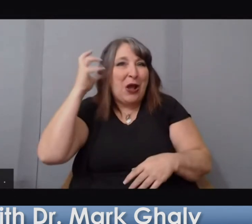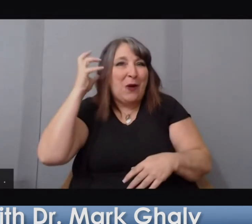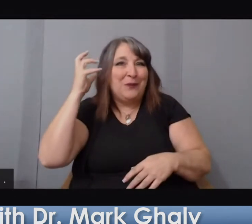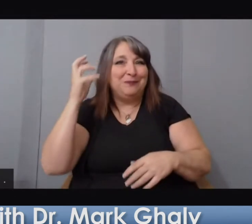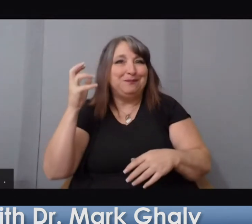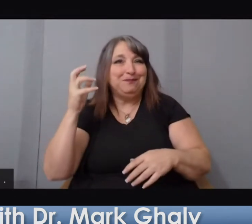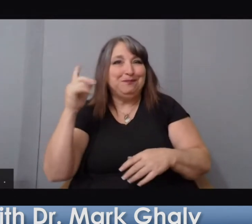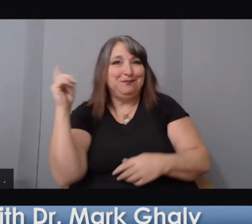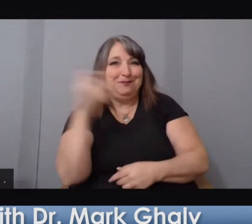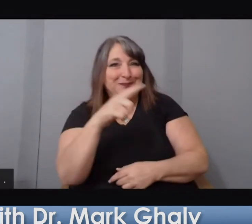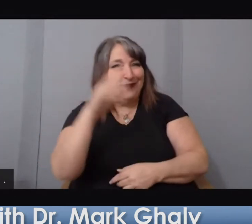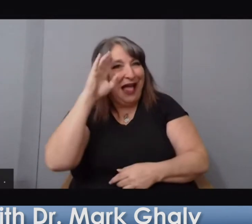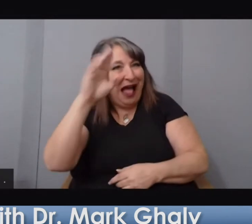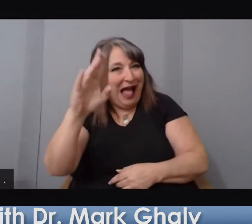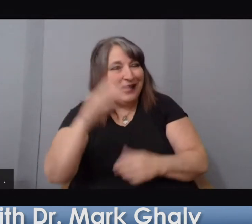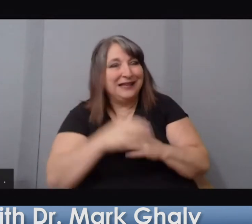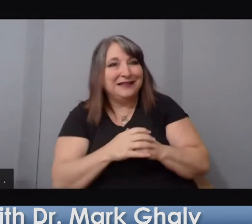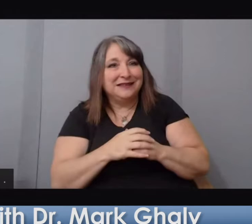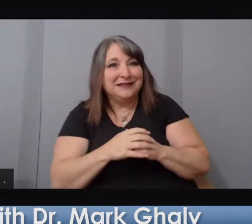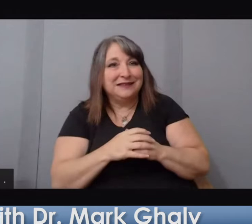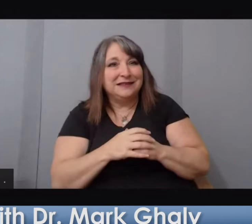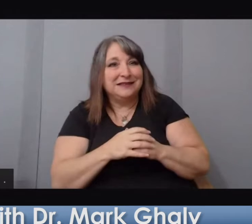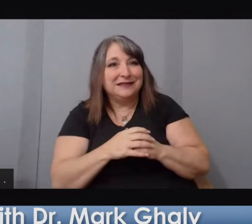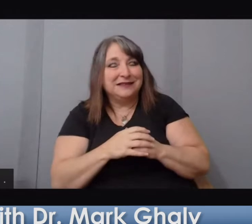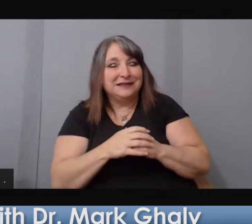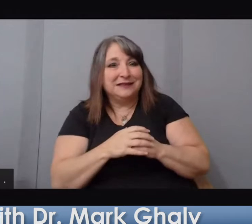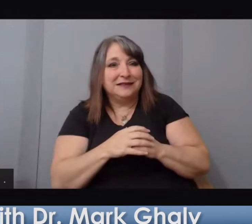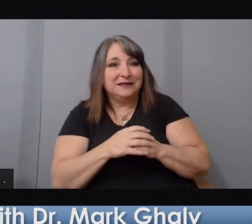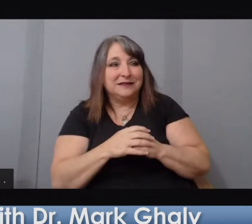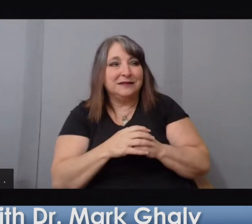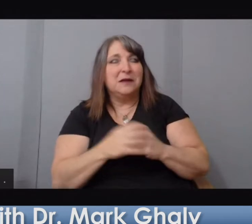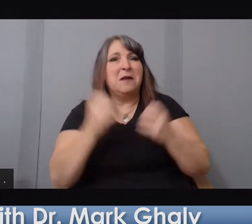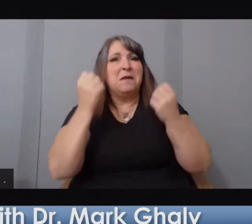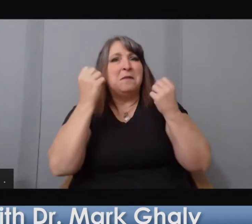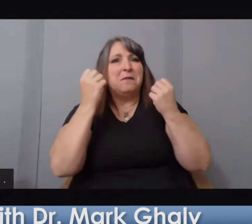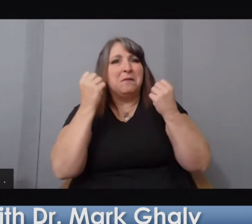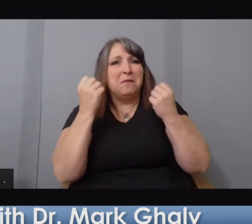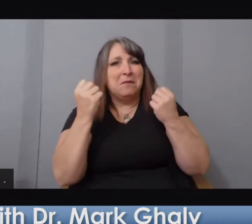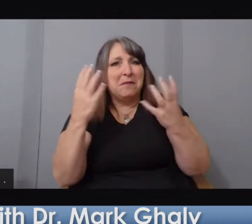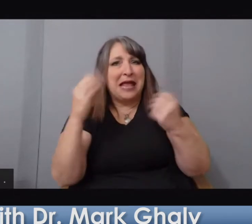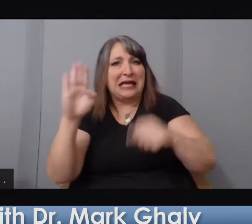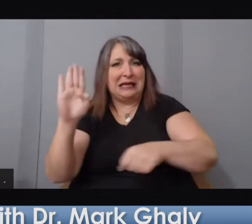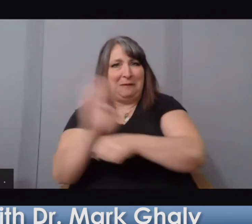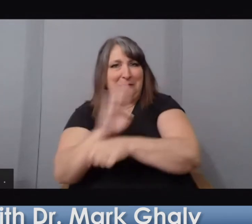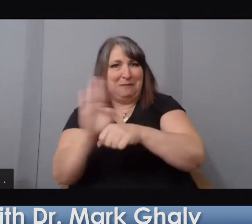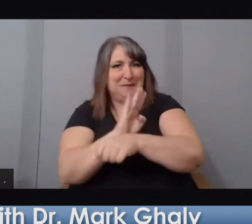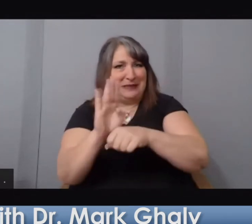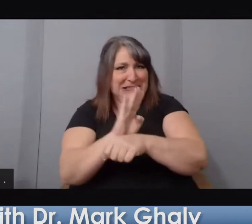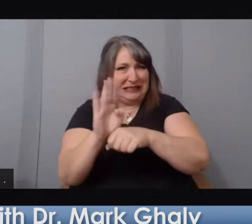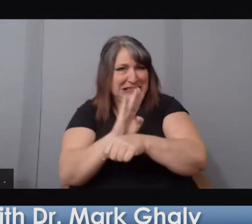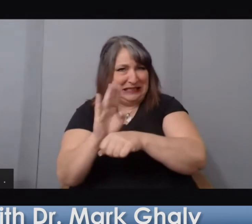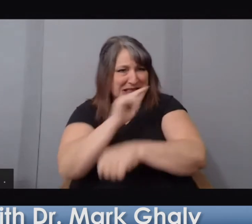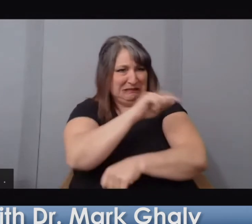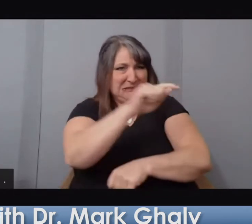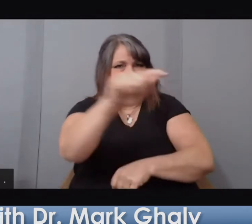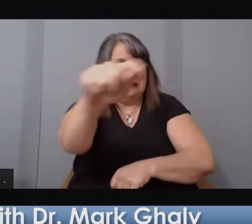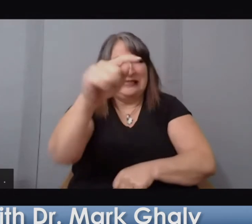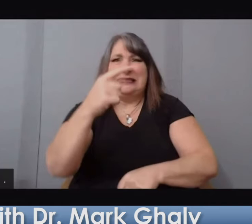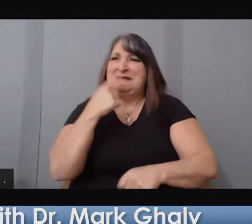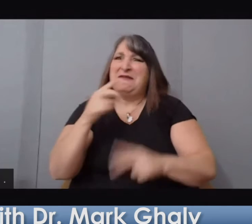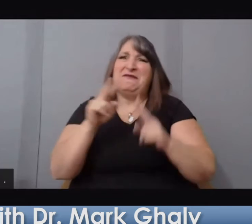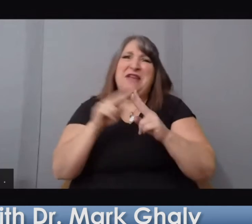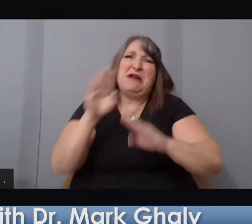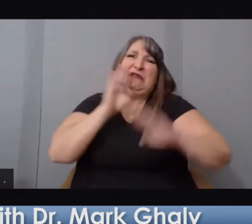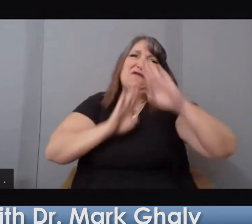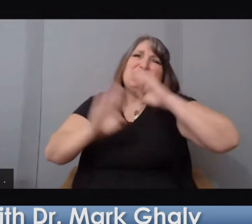Hi, thanks, Dr. Ghaly. A number of businesses have been expressing sort of fatigue and frustration, as